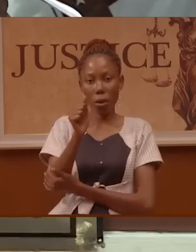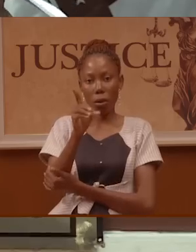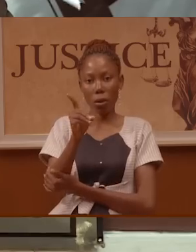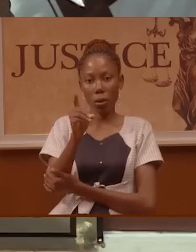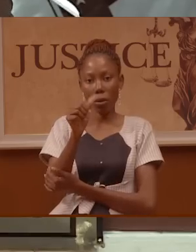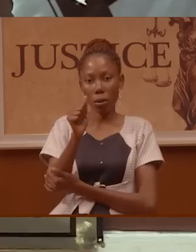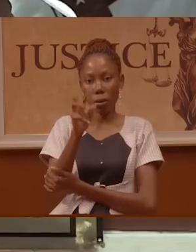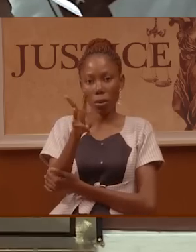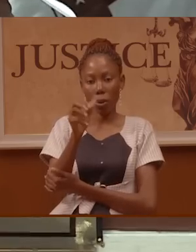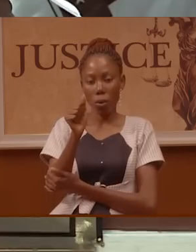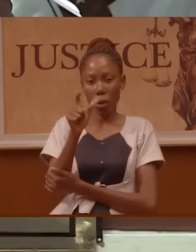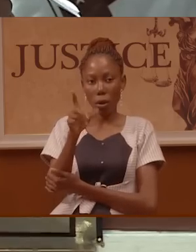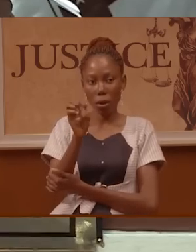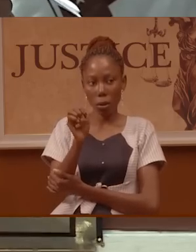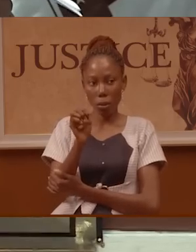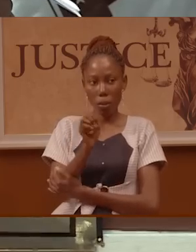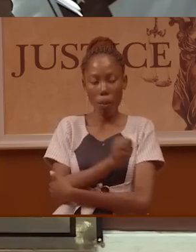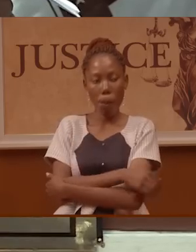ma'am. Yes. As somebody